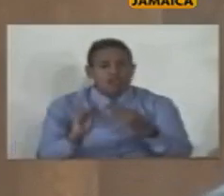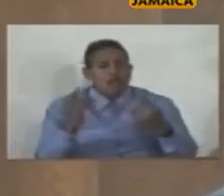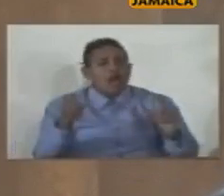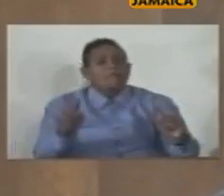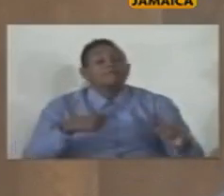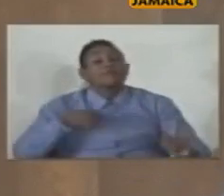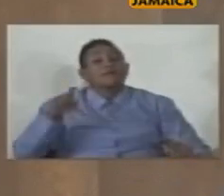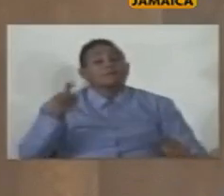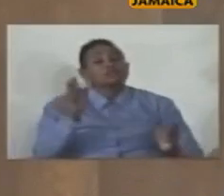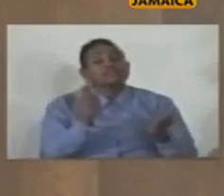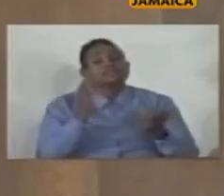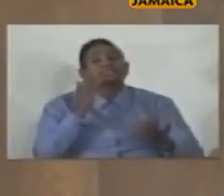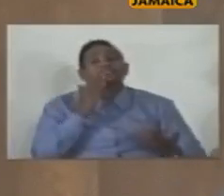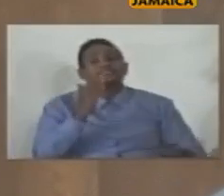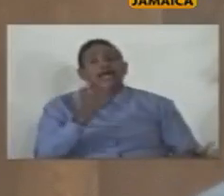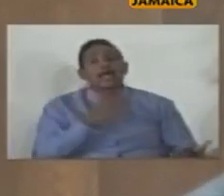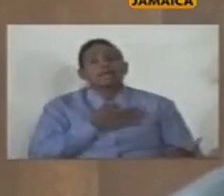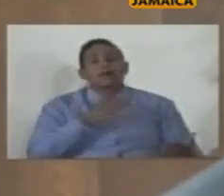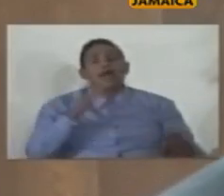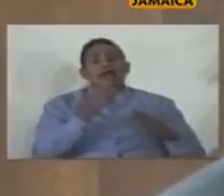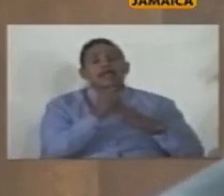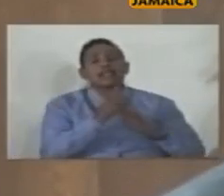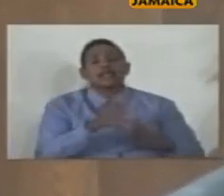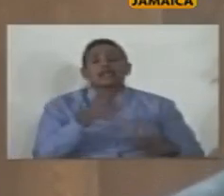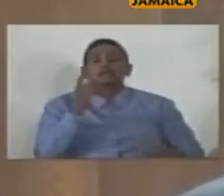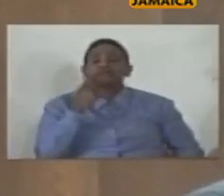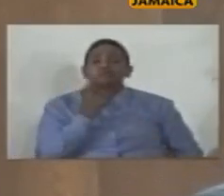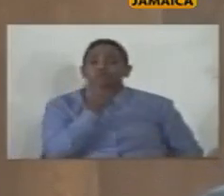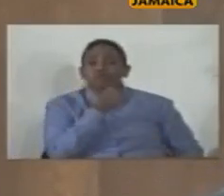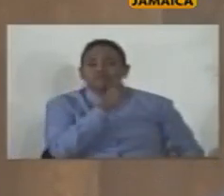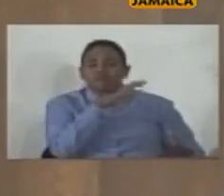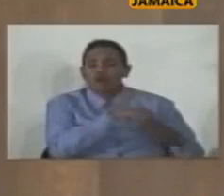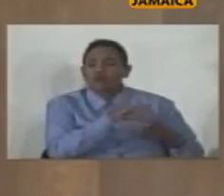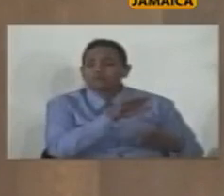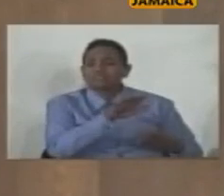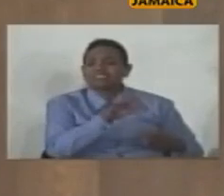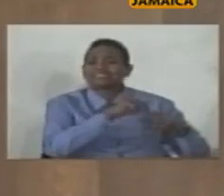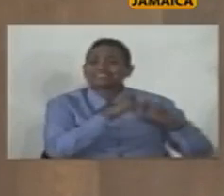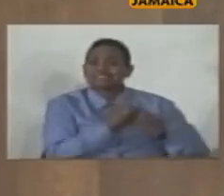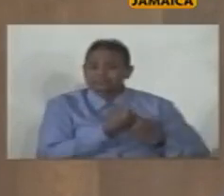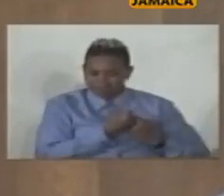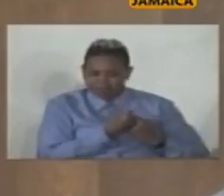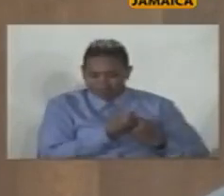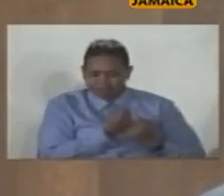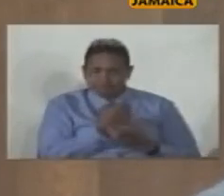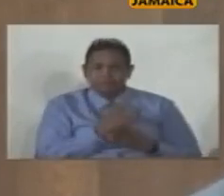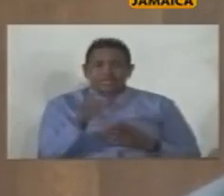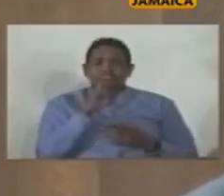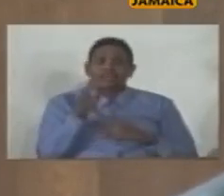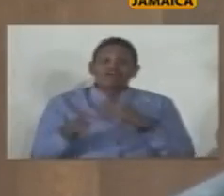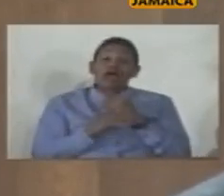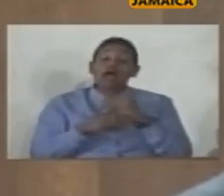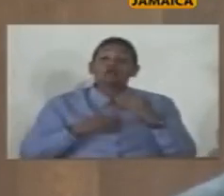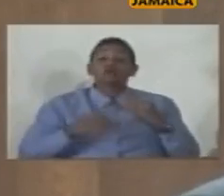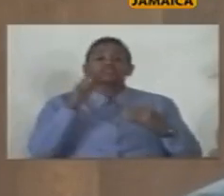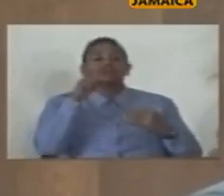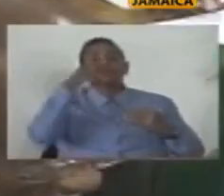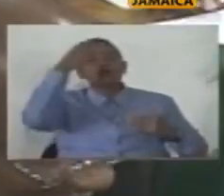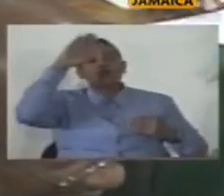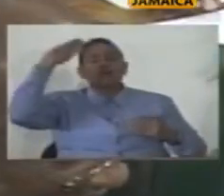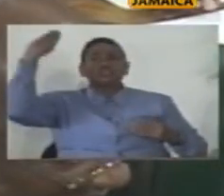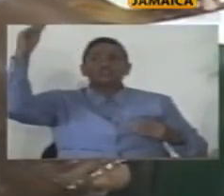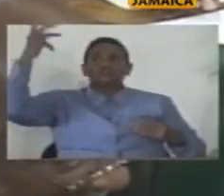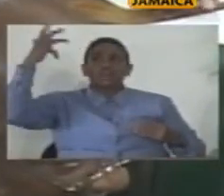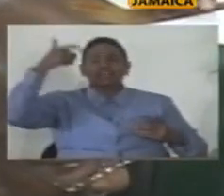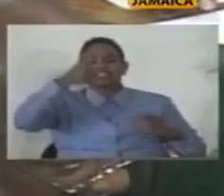must thank my party leader for once again including me as part of his team and wish for him God's grace as